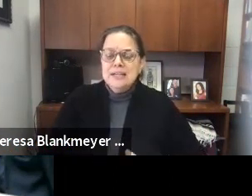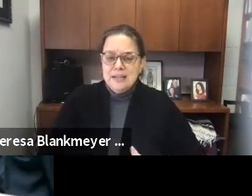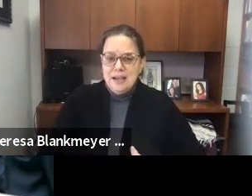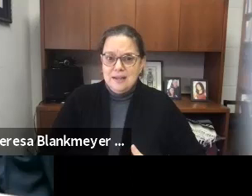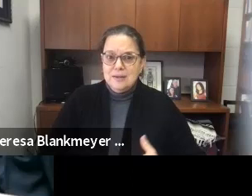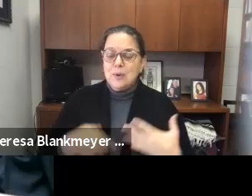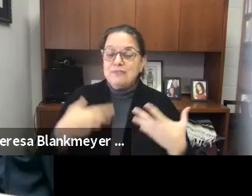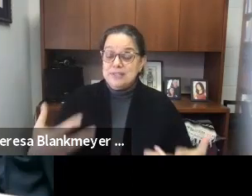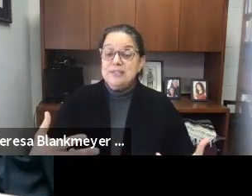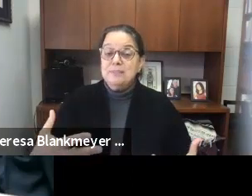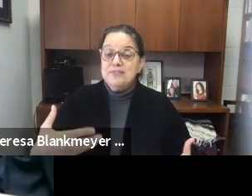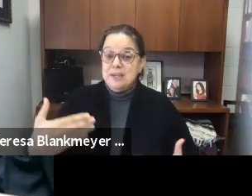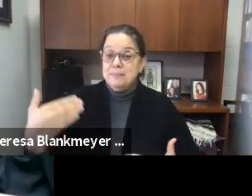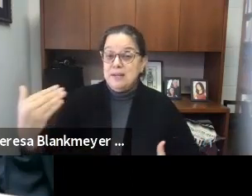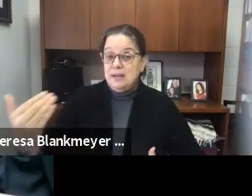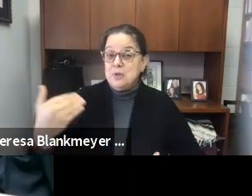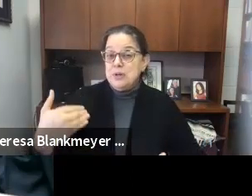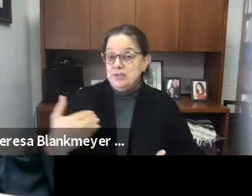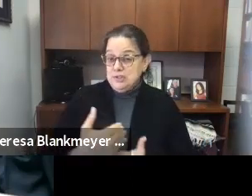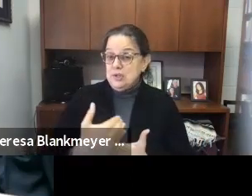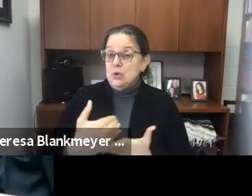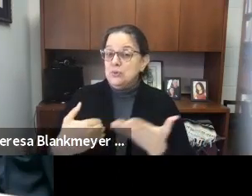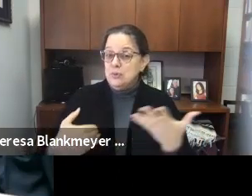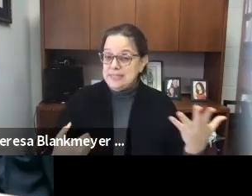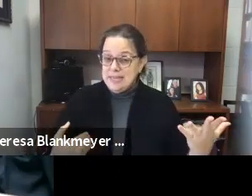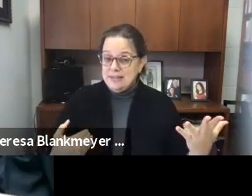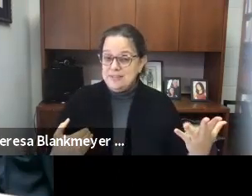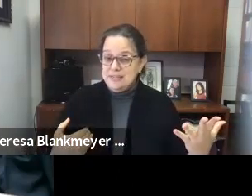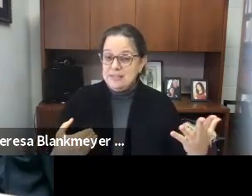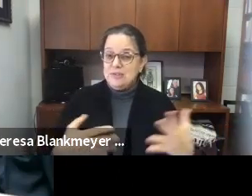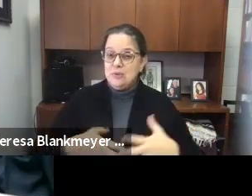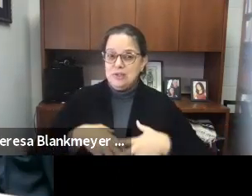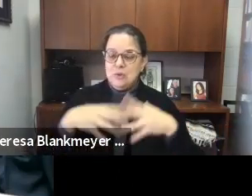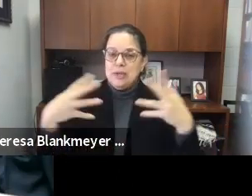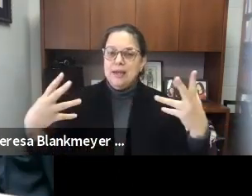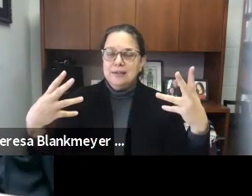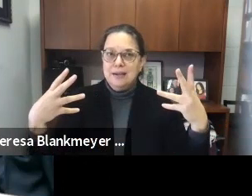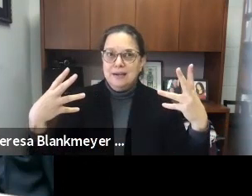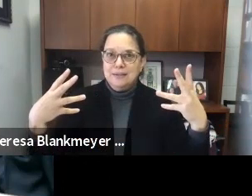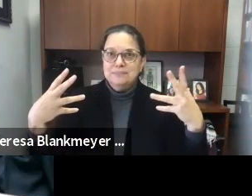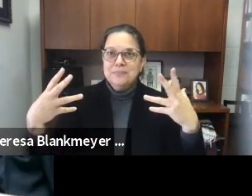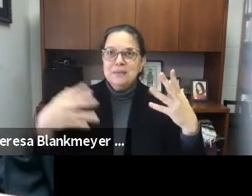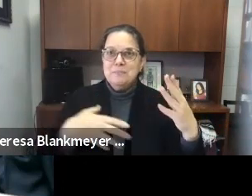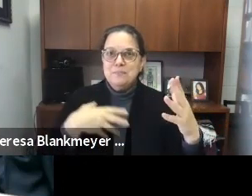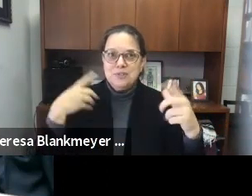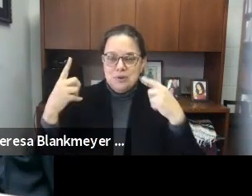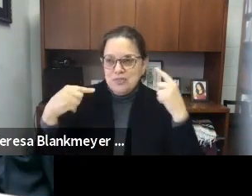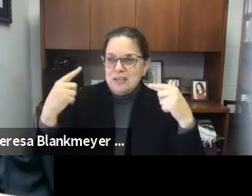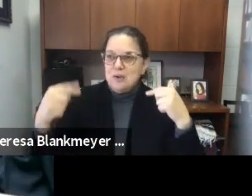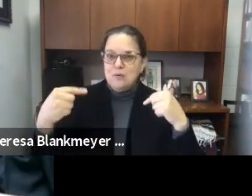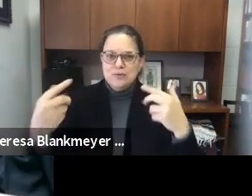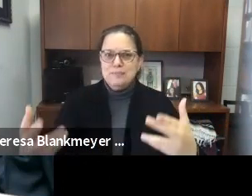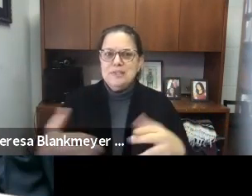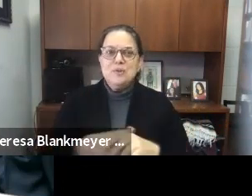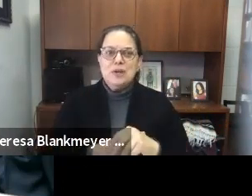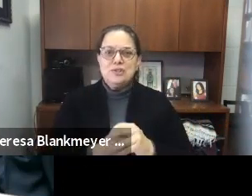Baer referenced some of them, and I'm going to just go through a set of these so that you can start